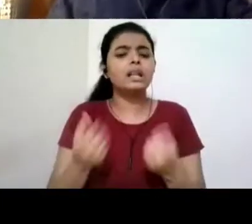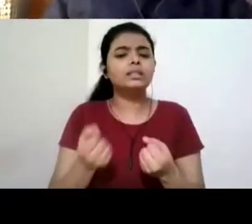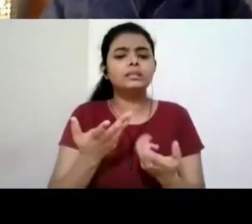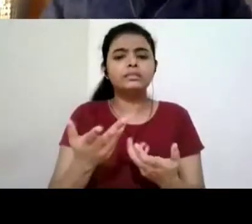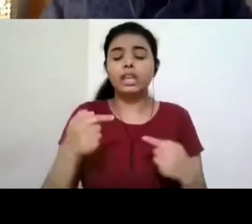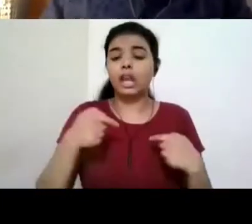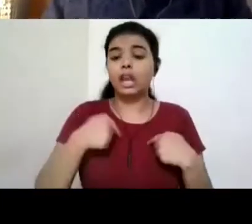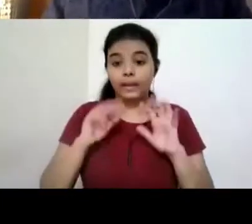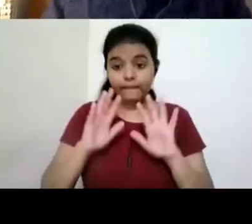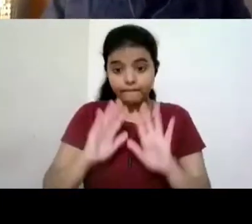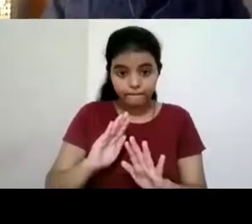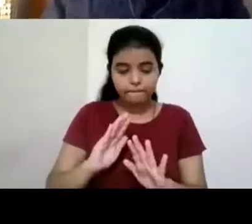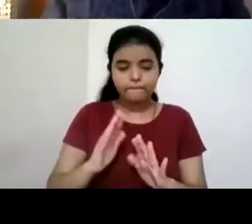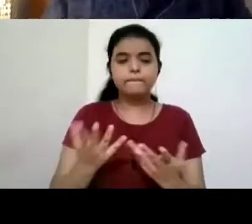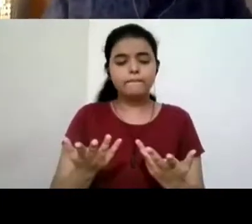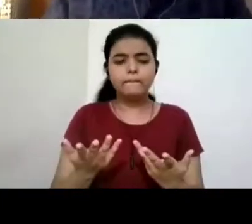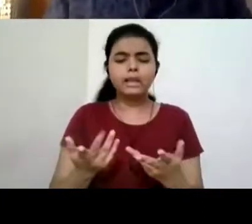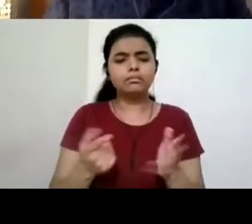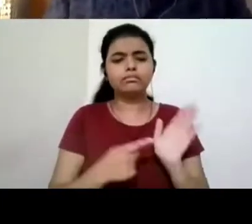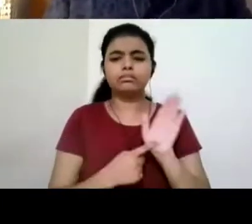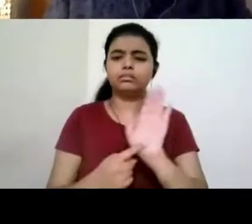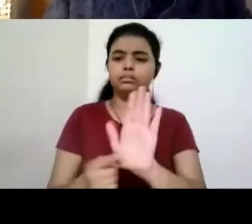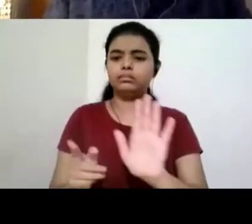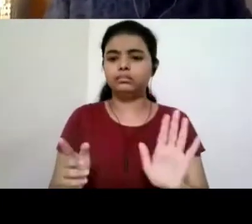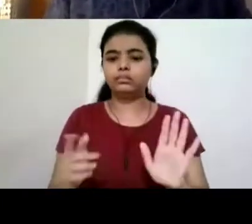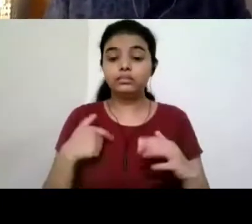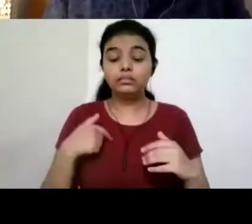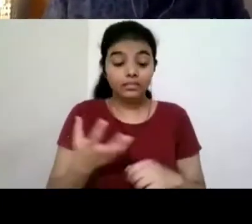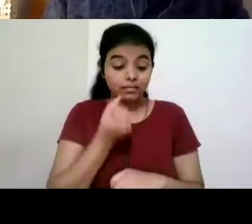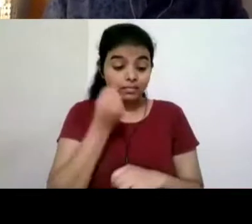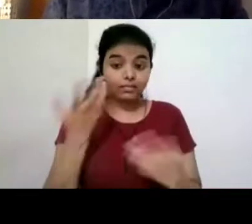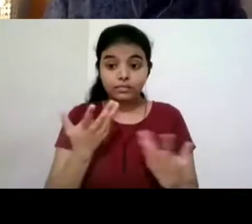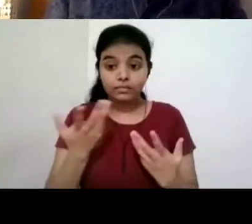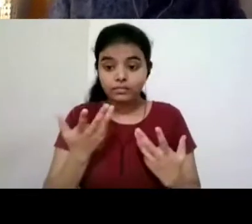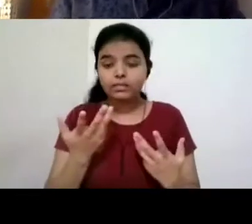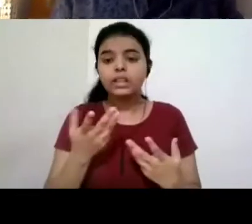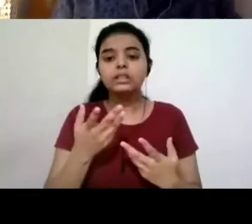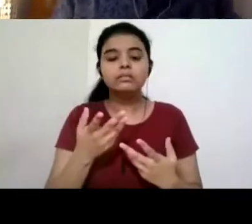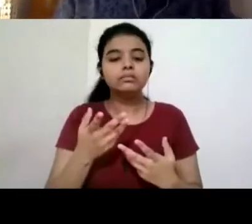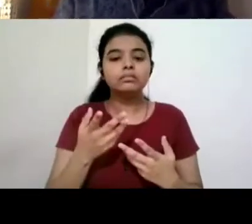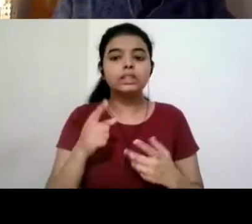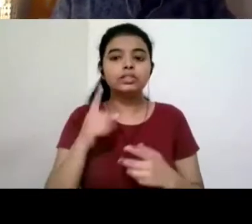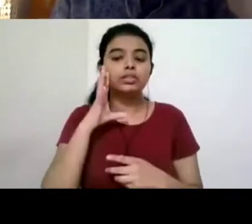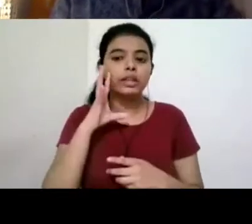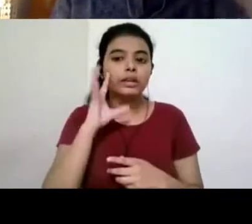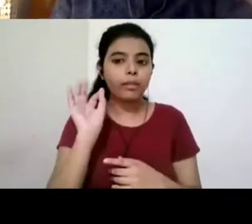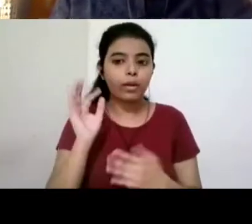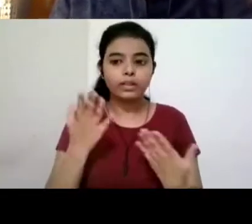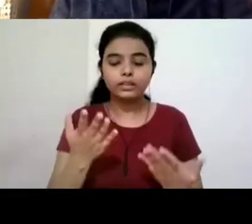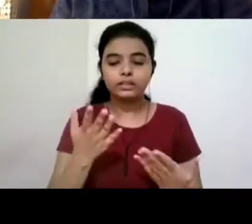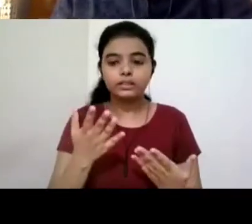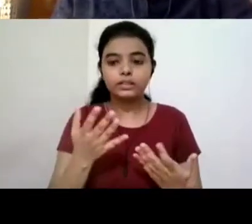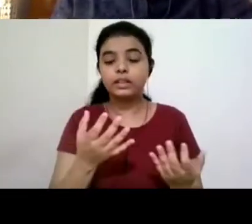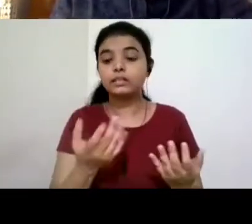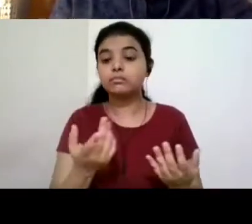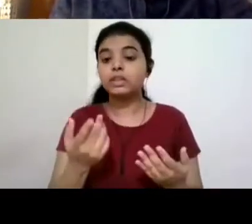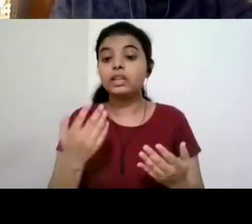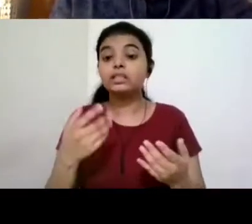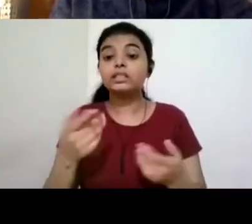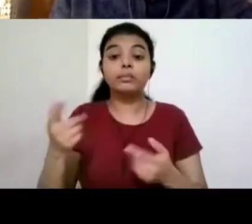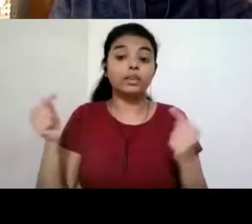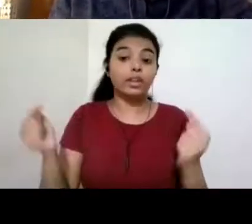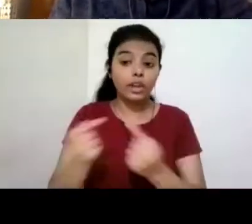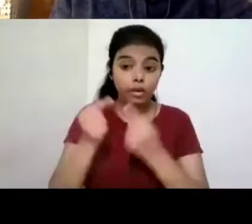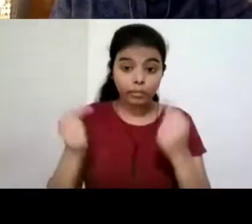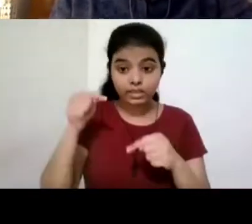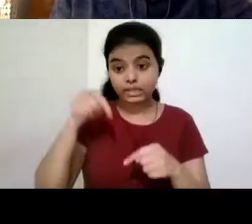I have, the one, or at least the components that I find are very critical for me, especially in the context of the argument that I'm setting